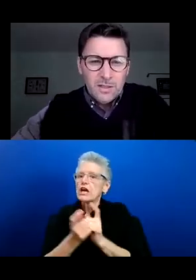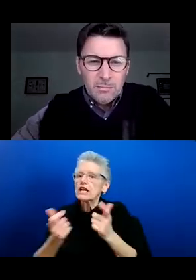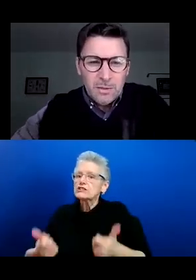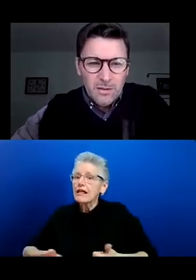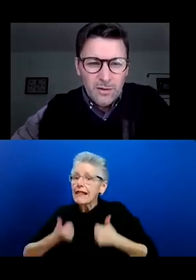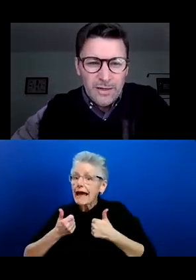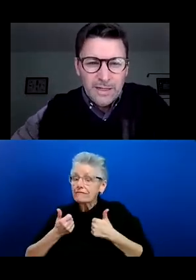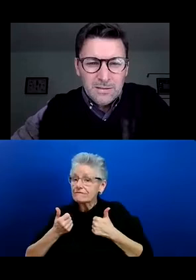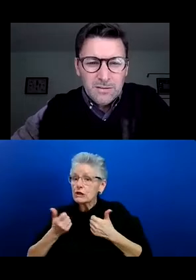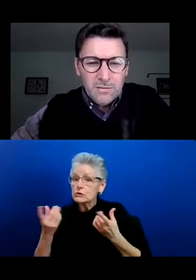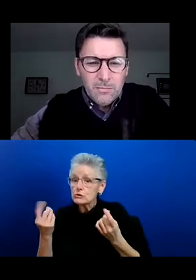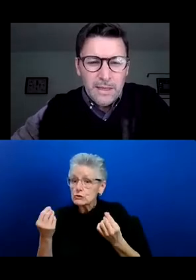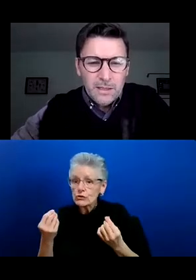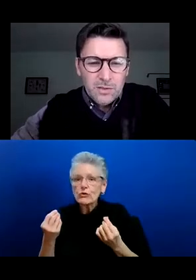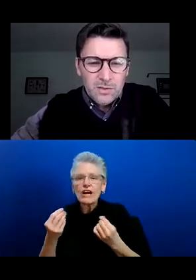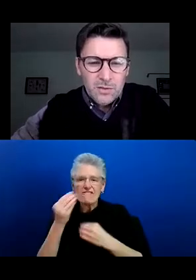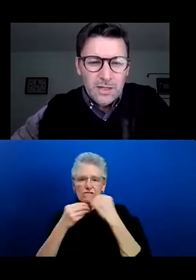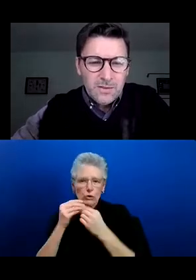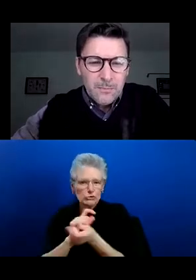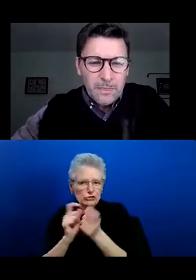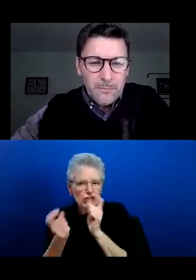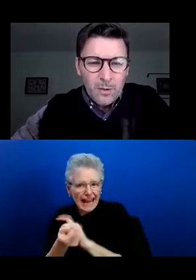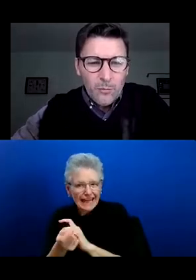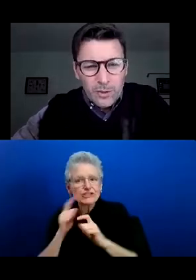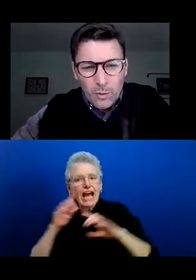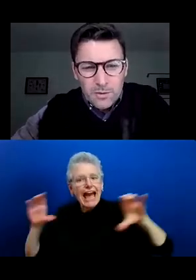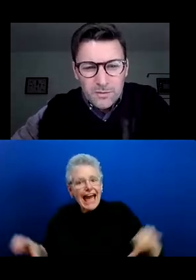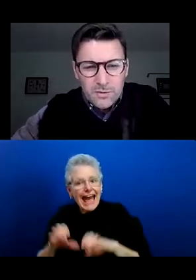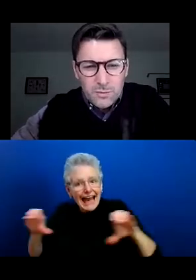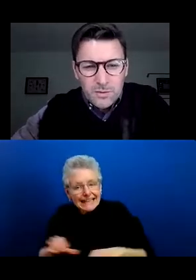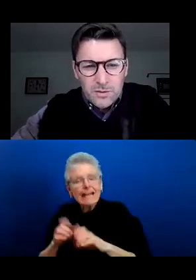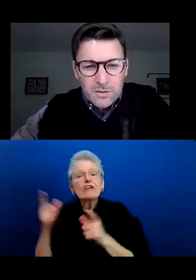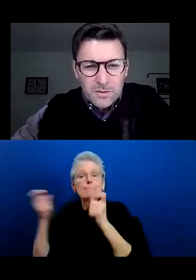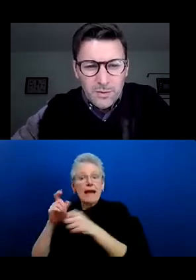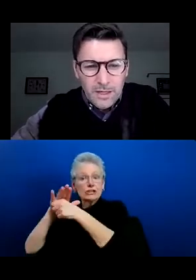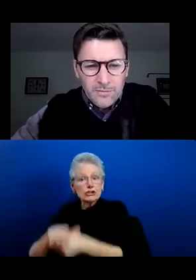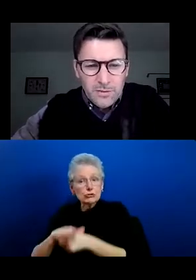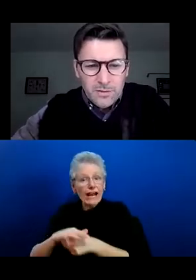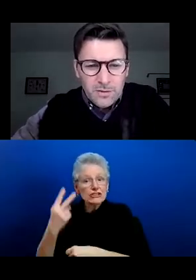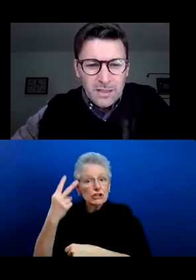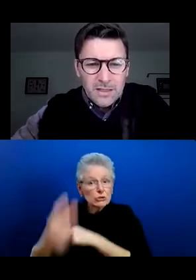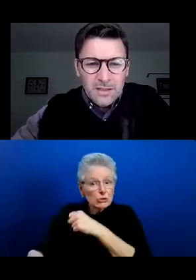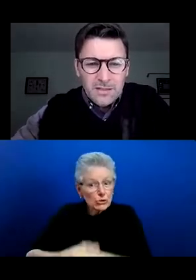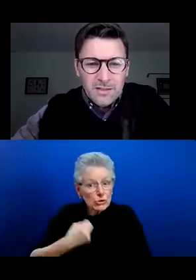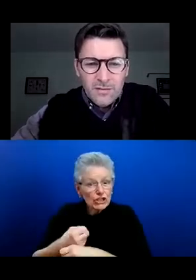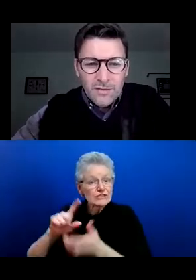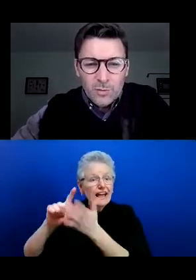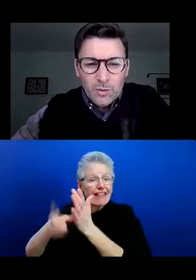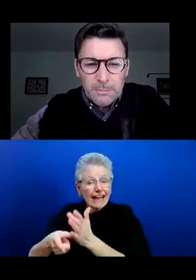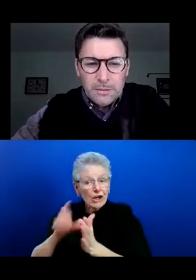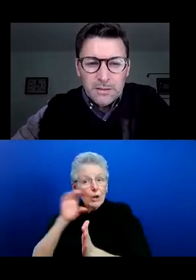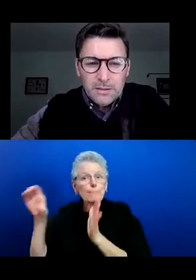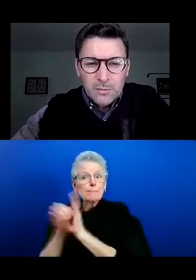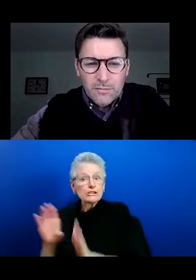change, being very active, managing stress, over the course of 2 years, 2.5 years, this